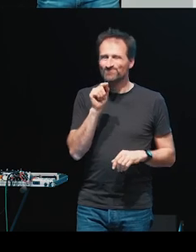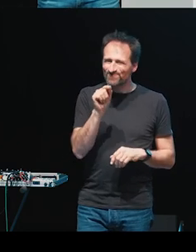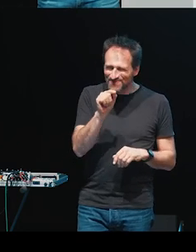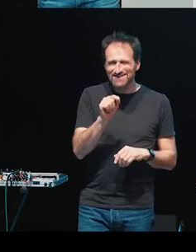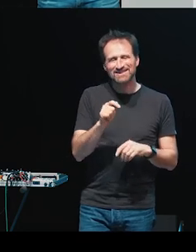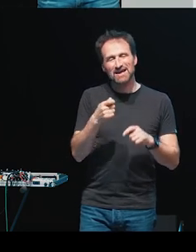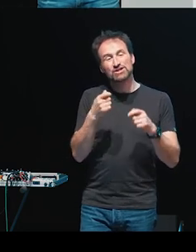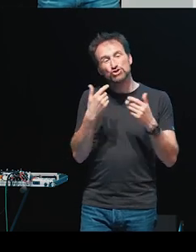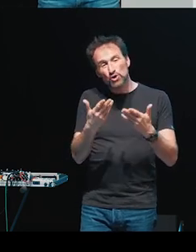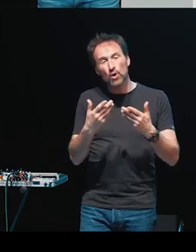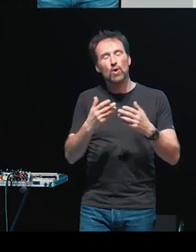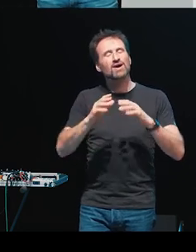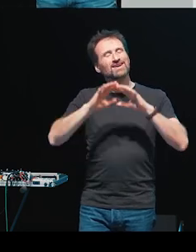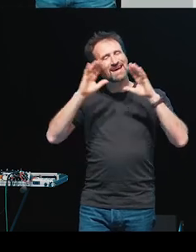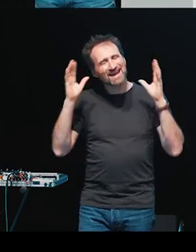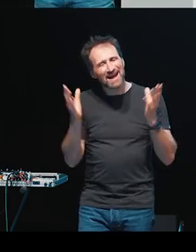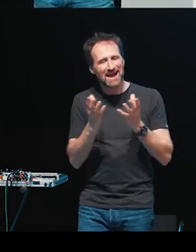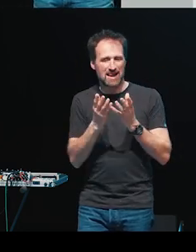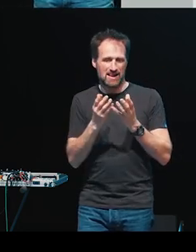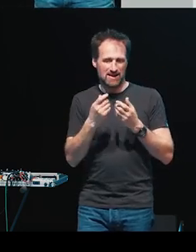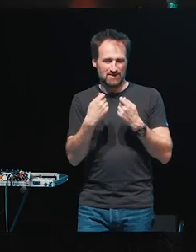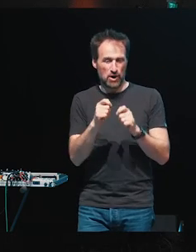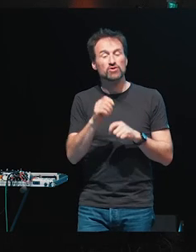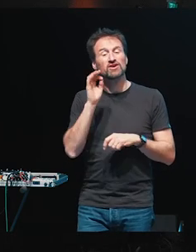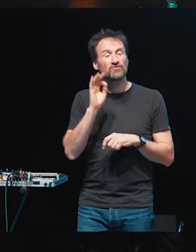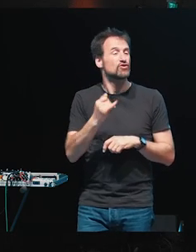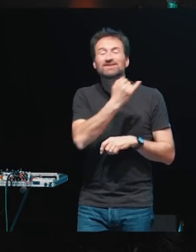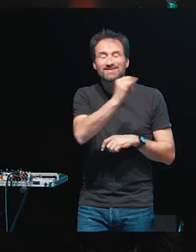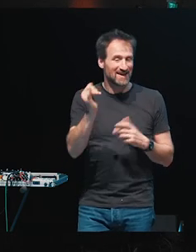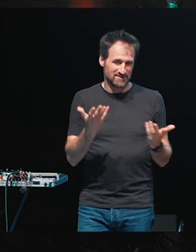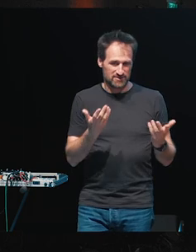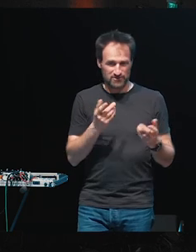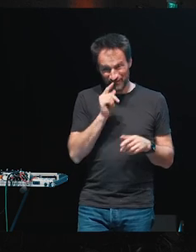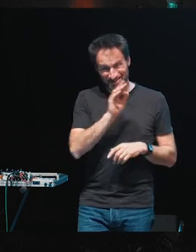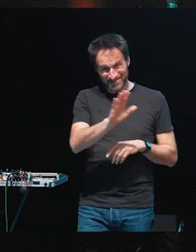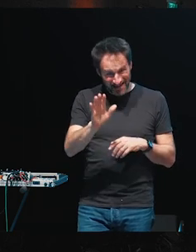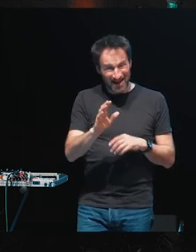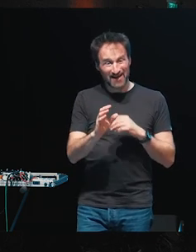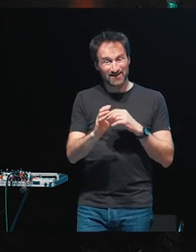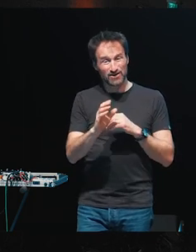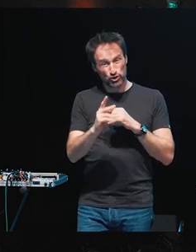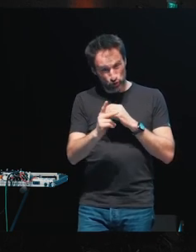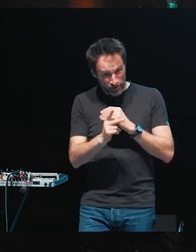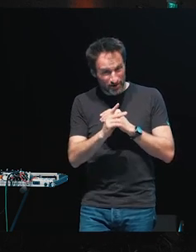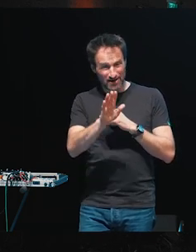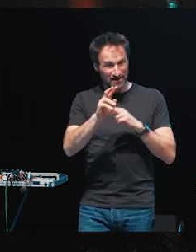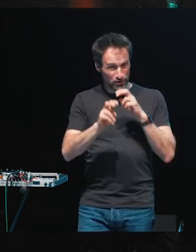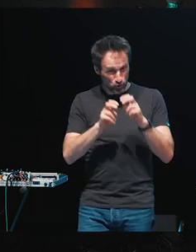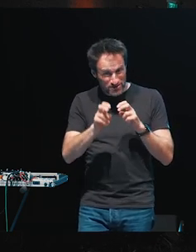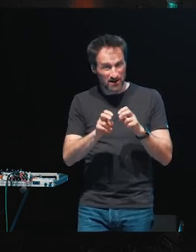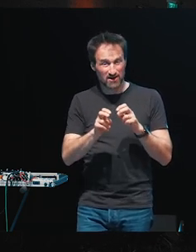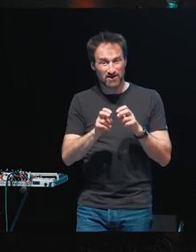built for everybody. So they don't know your customer. They don't know your product. So it's very important once you get deeper into A/B testing to build your own tool,